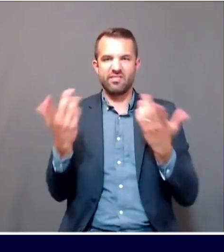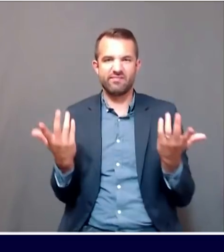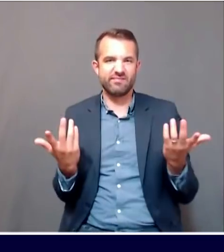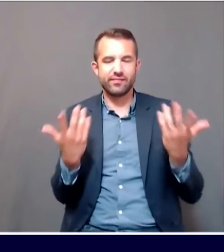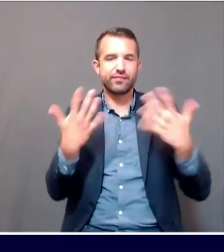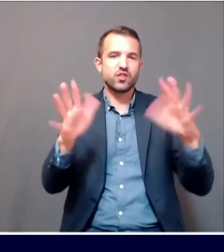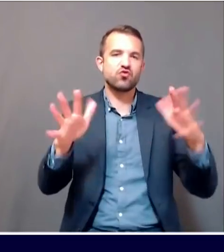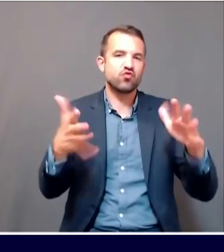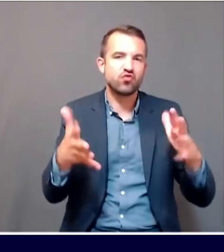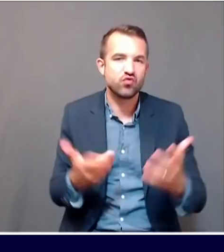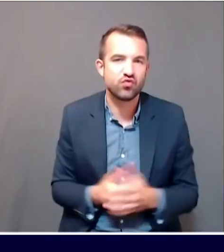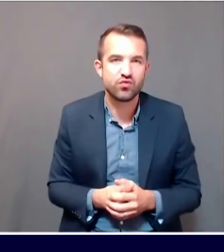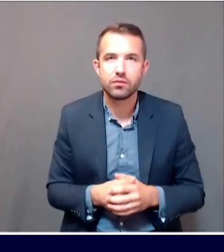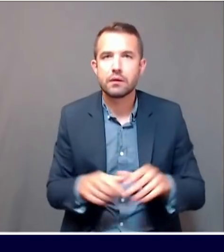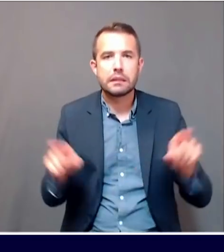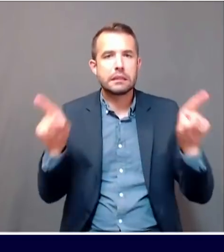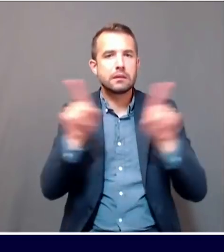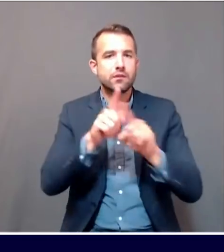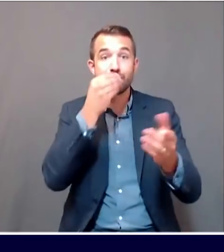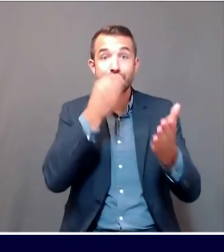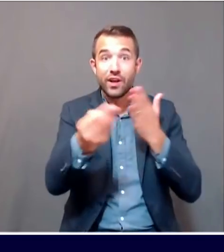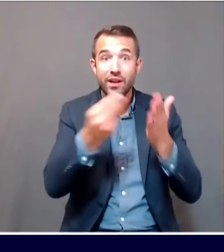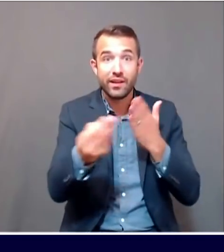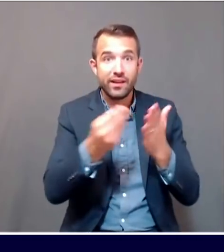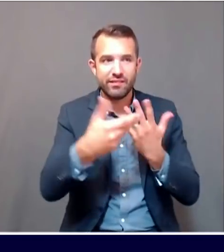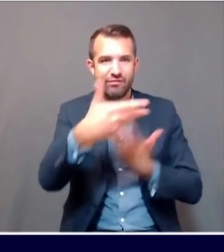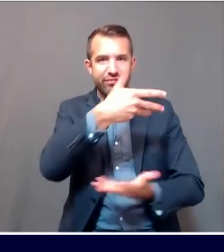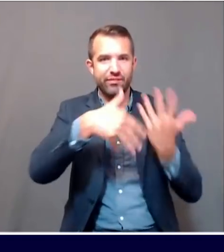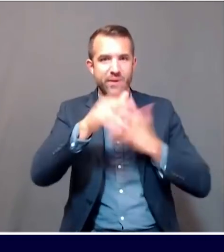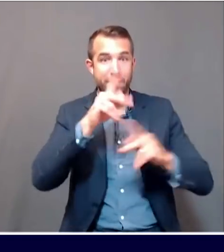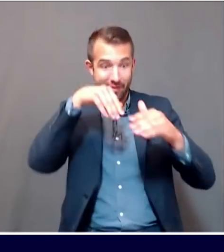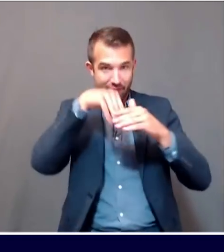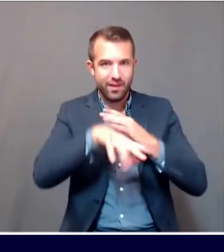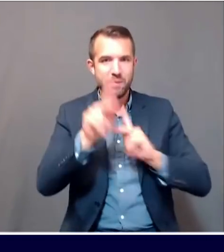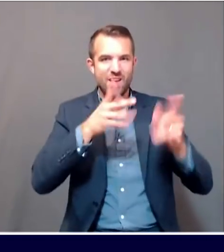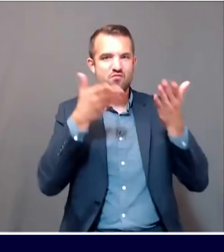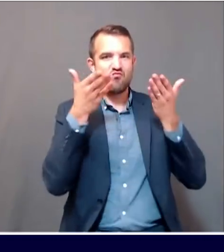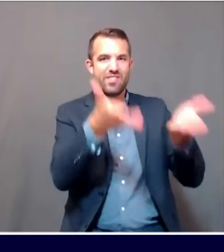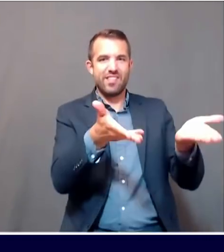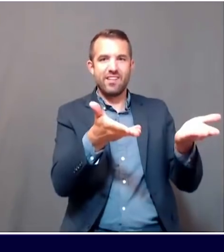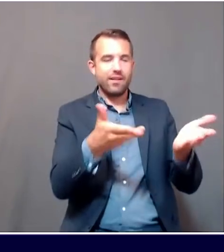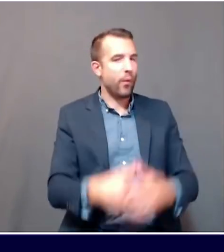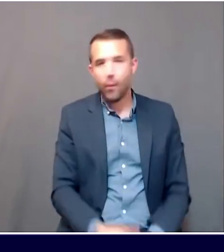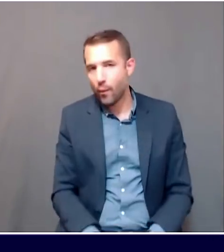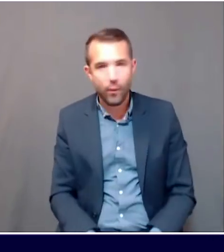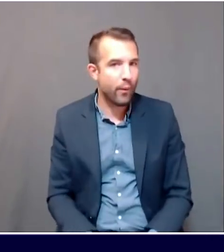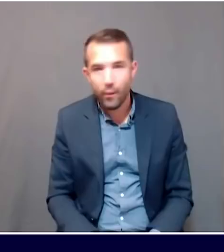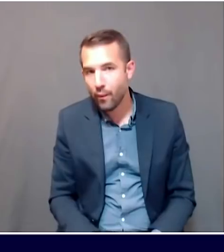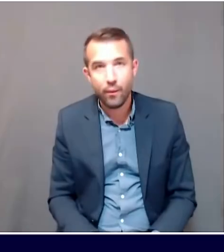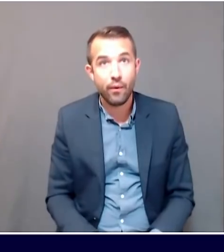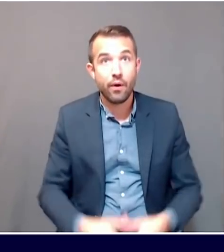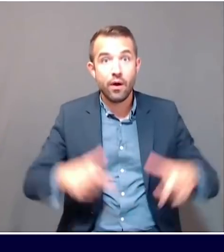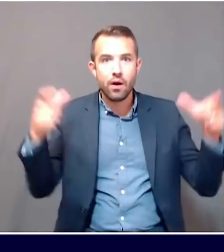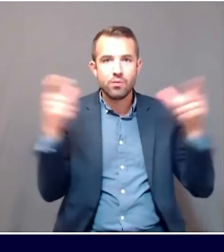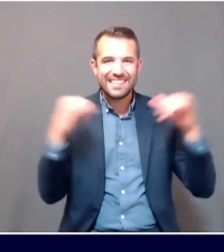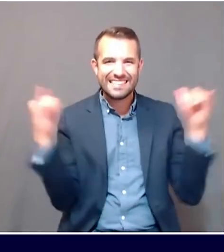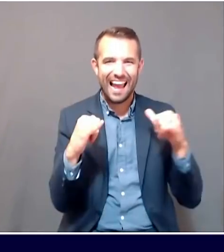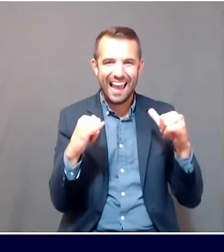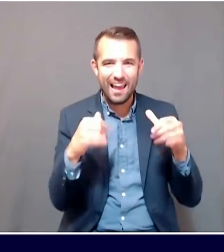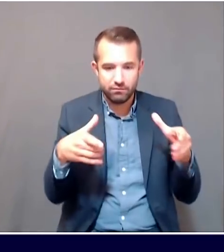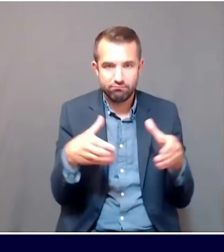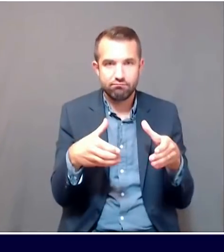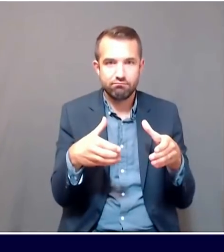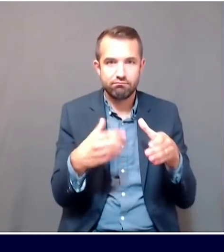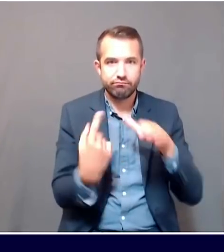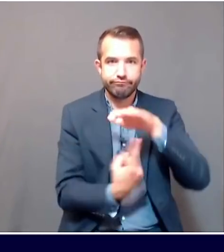grocery shopping. Going into a grocery store when you're in quarantine, there's no way you can do that without interacting with somebody. But